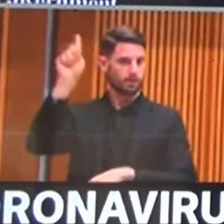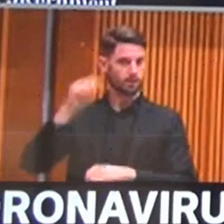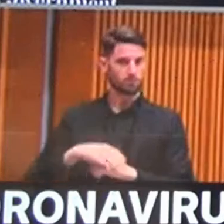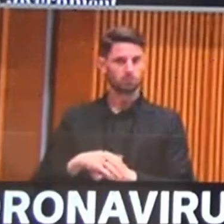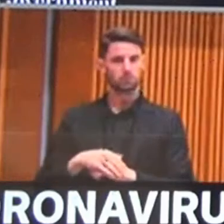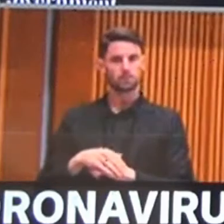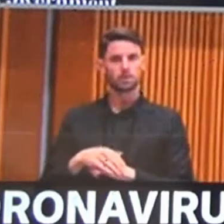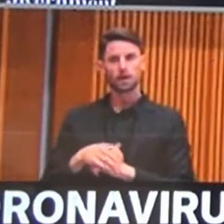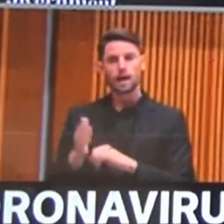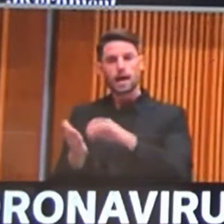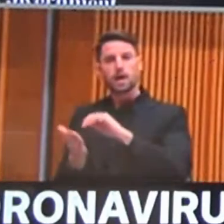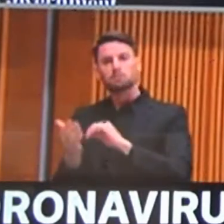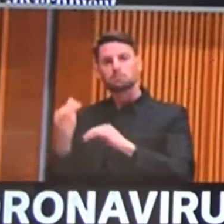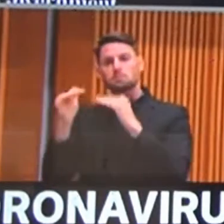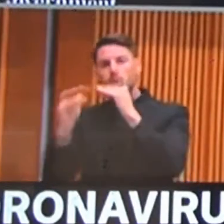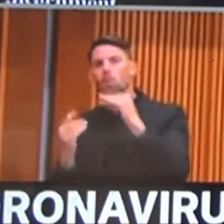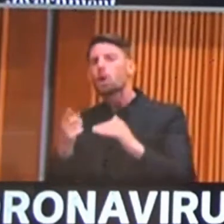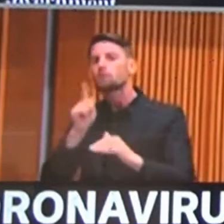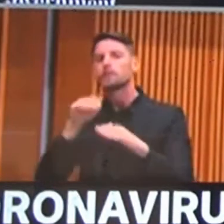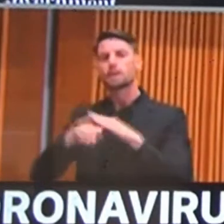just over 100 in ICUs